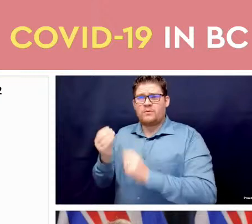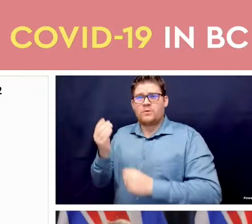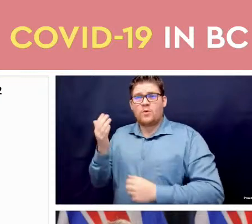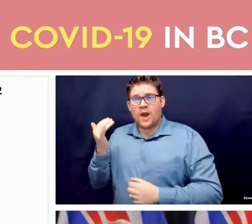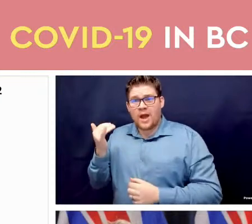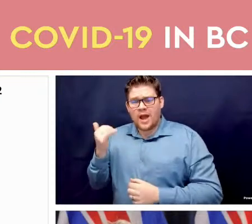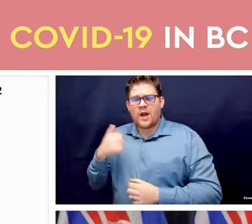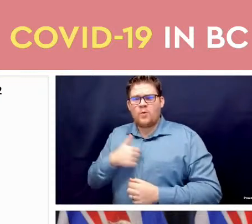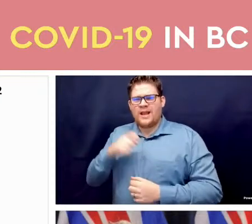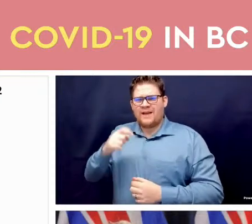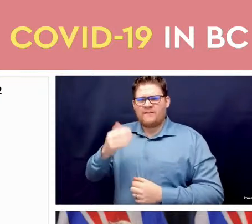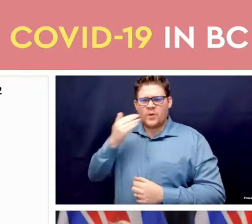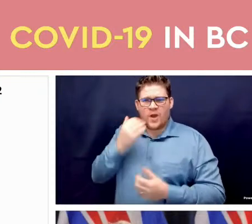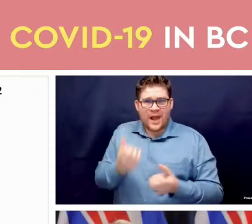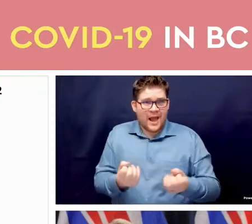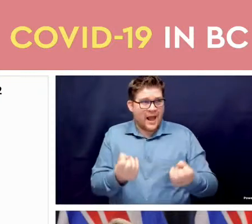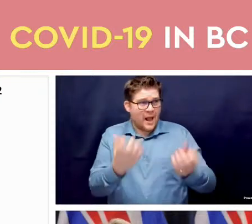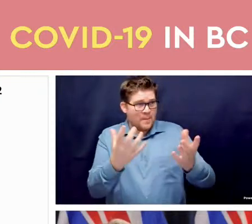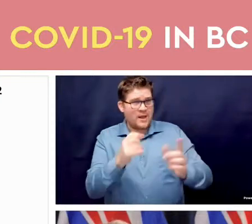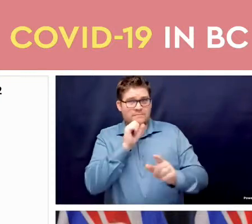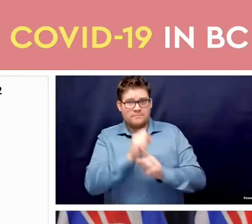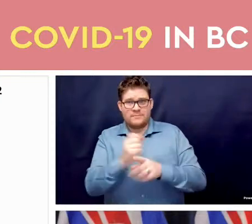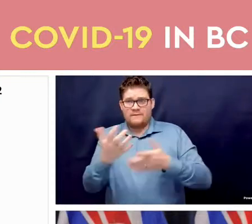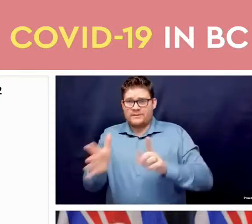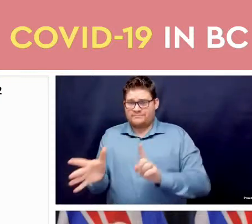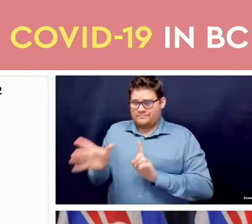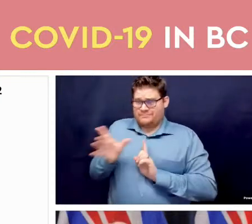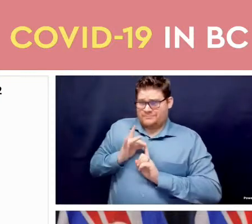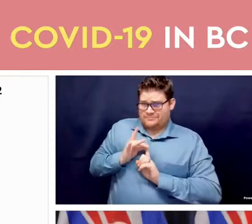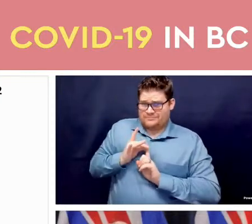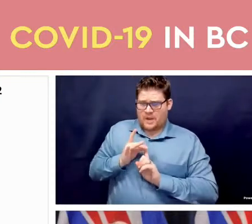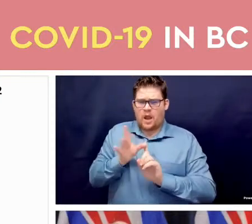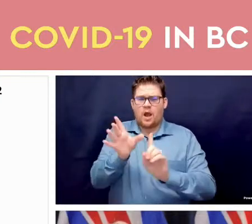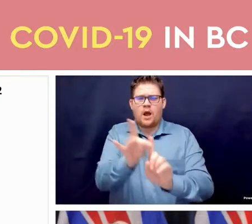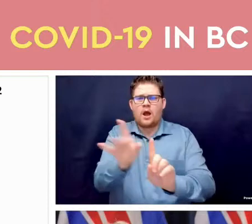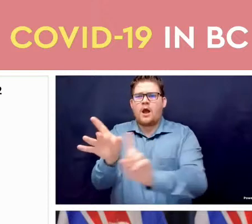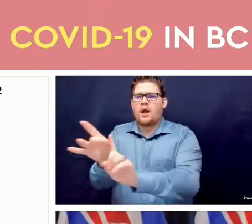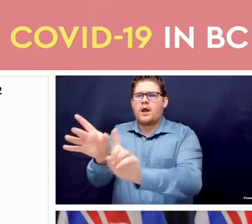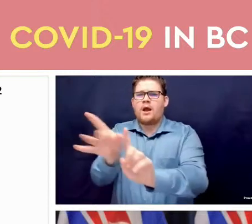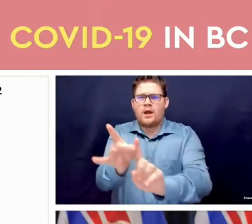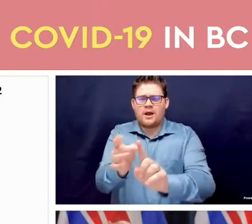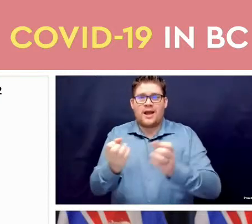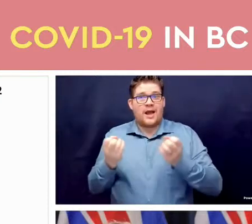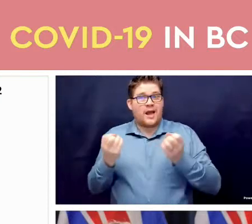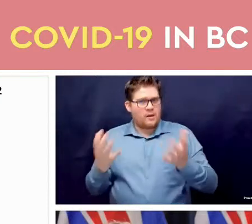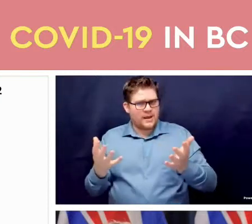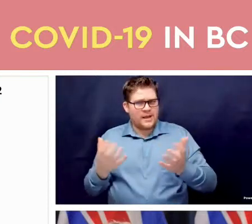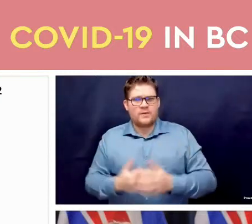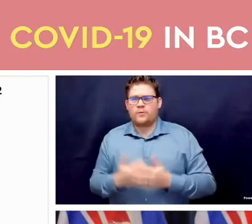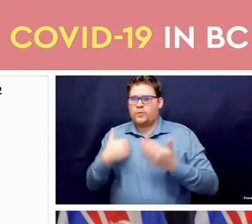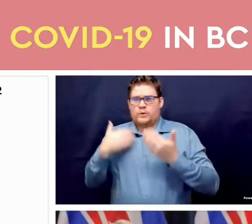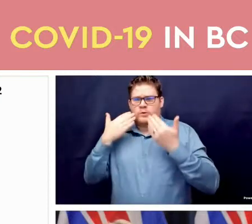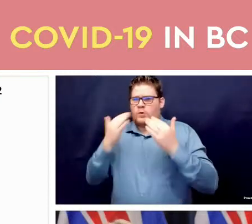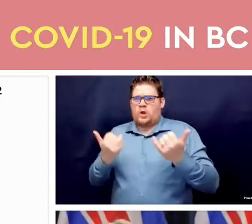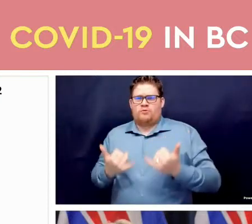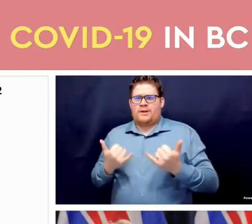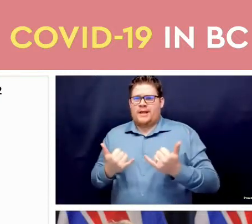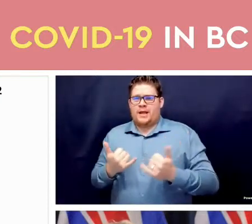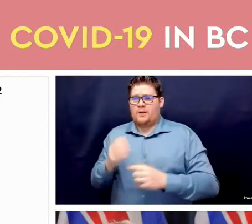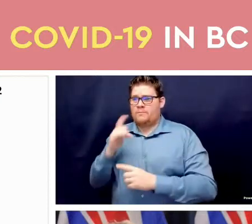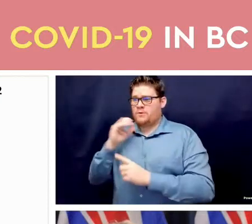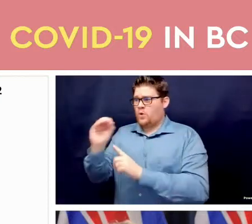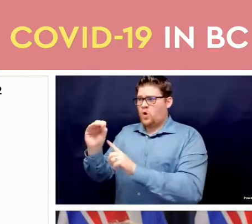each case have transmitted to. And as I've said a number of times, as we've gone through this Omicron wave, we